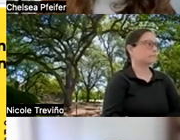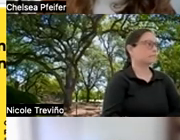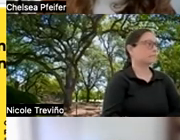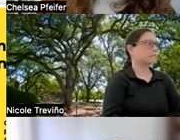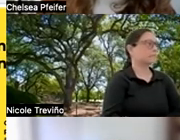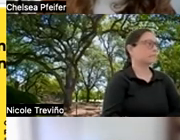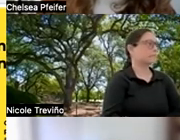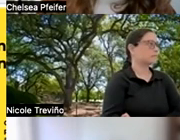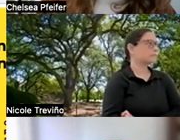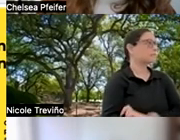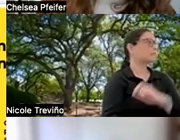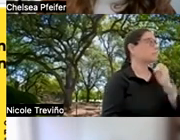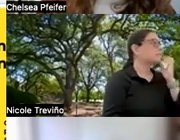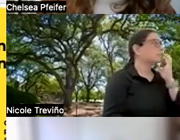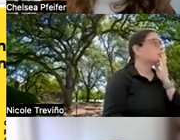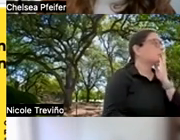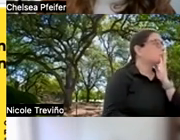What else are we seeing?